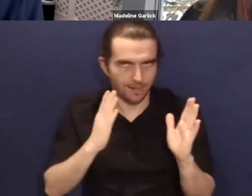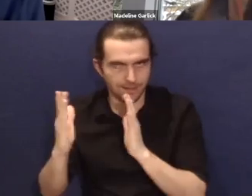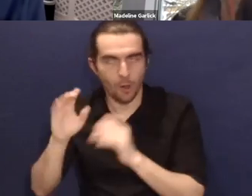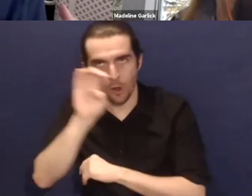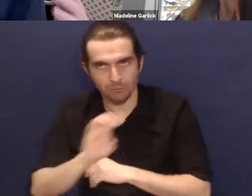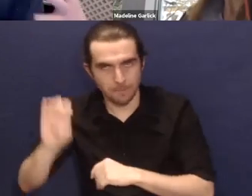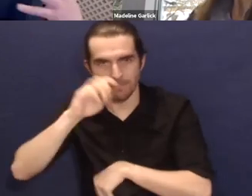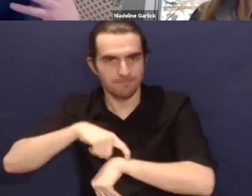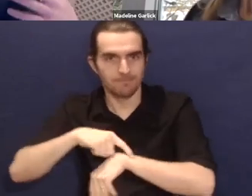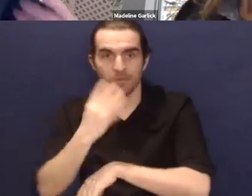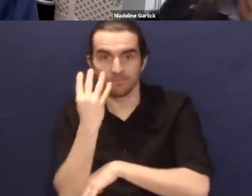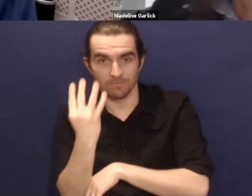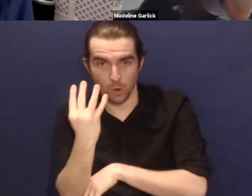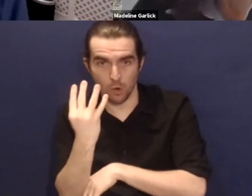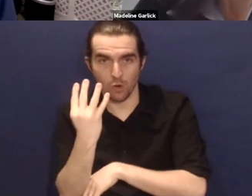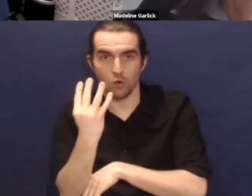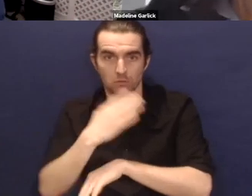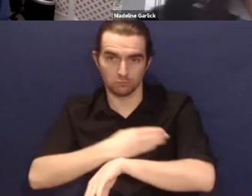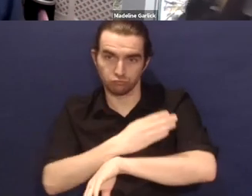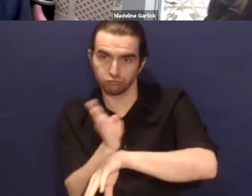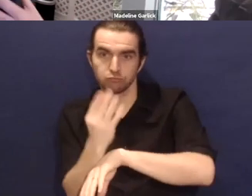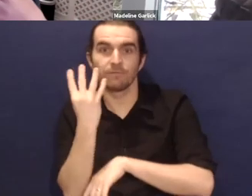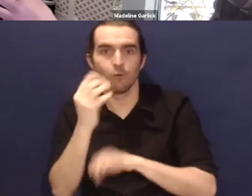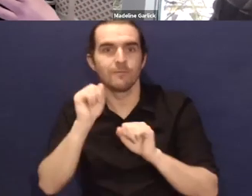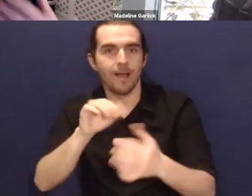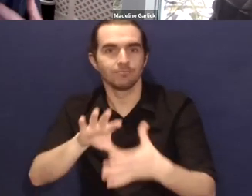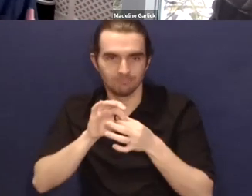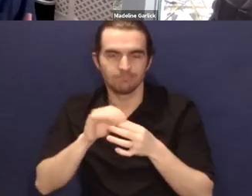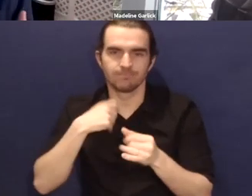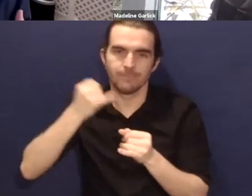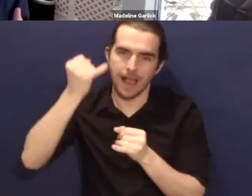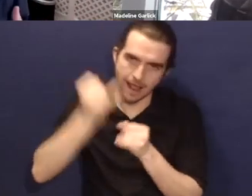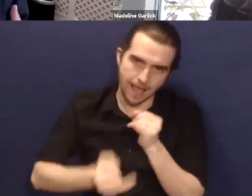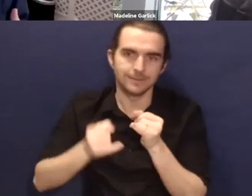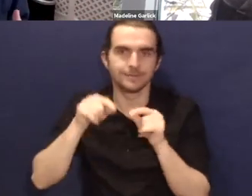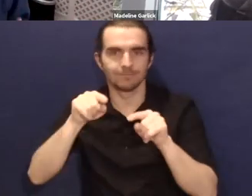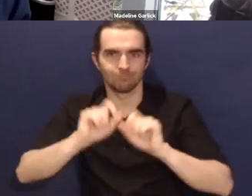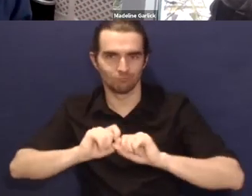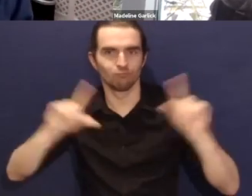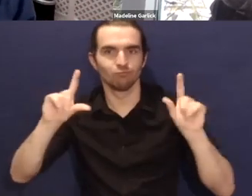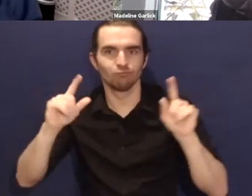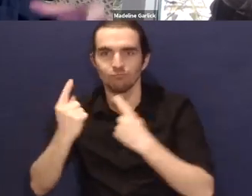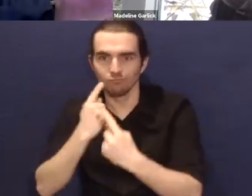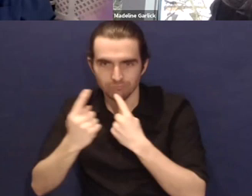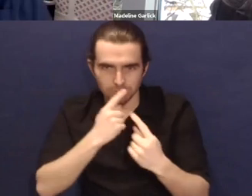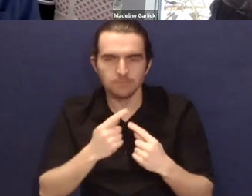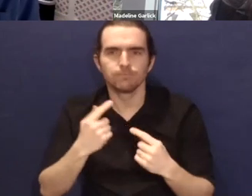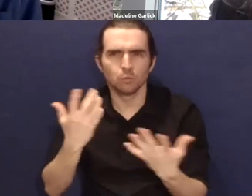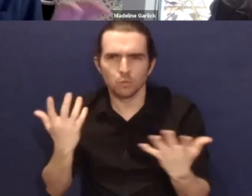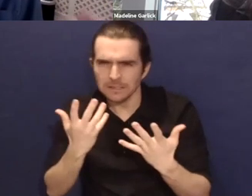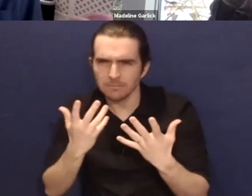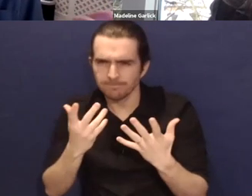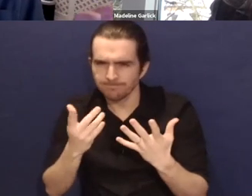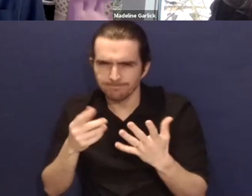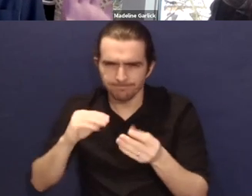solutions. One of the things that has always been part of my research has been that while protection